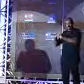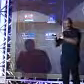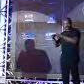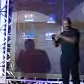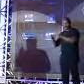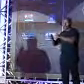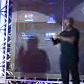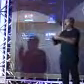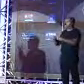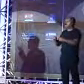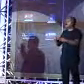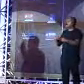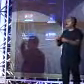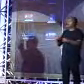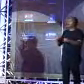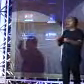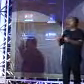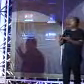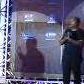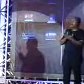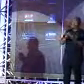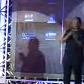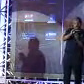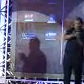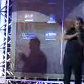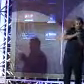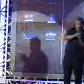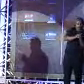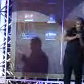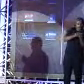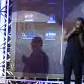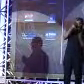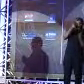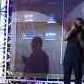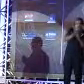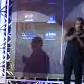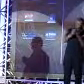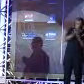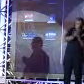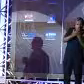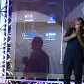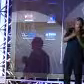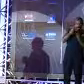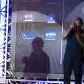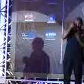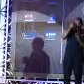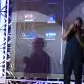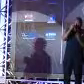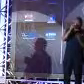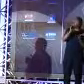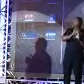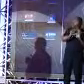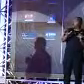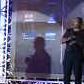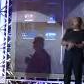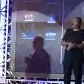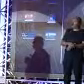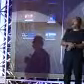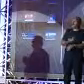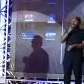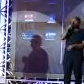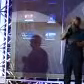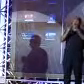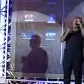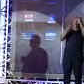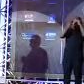And it's the global core that needs that artificial knowledge. And so universities are encouraged to